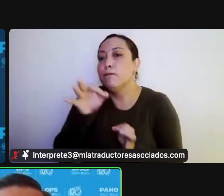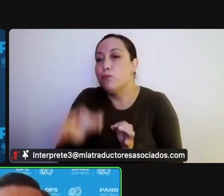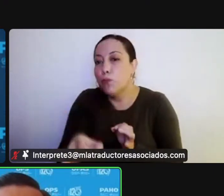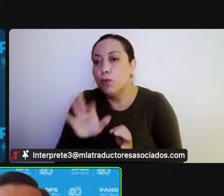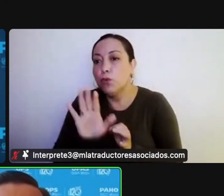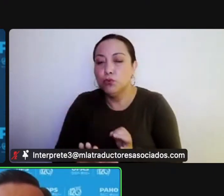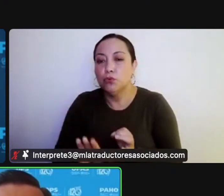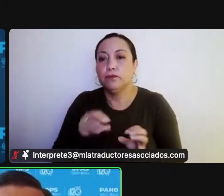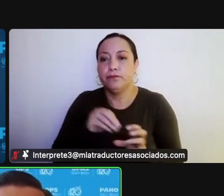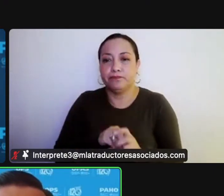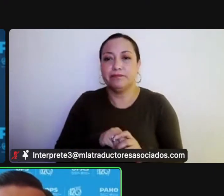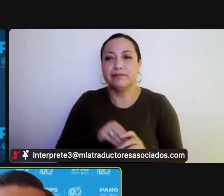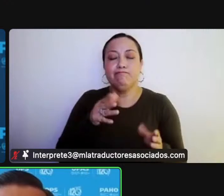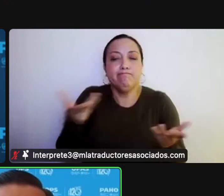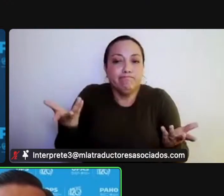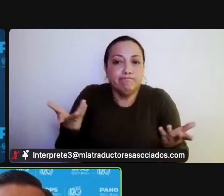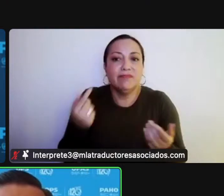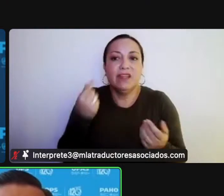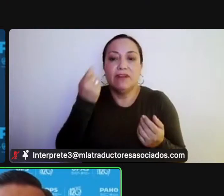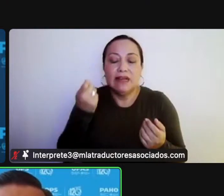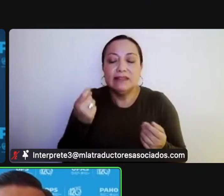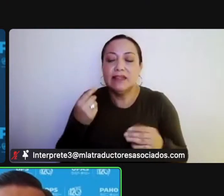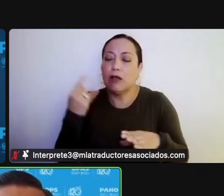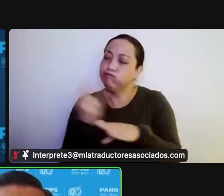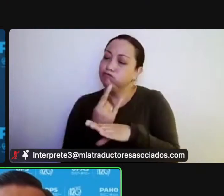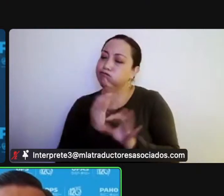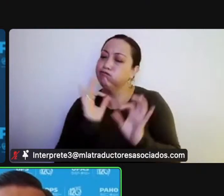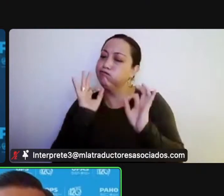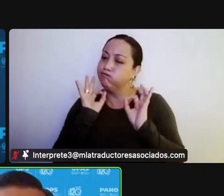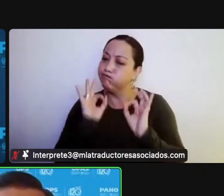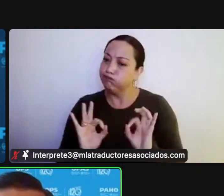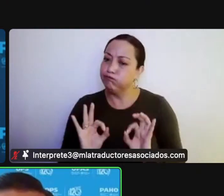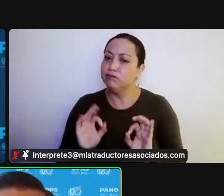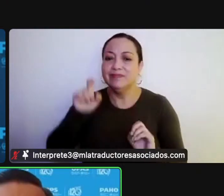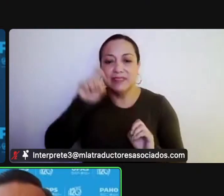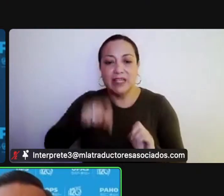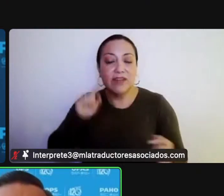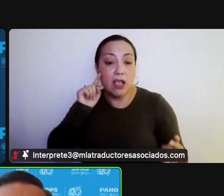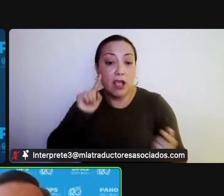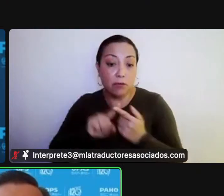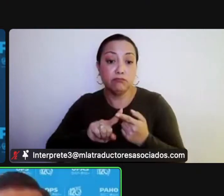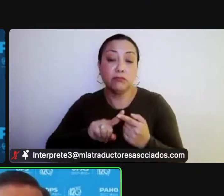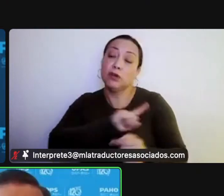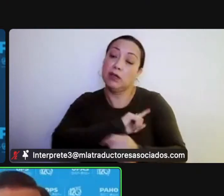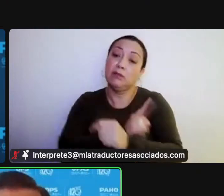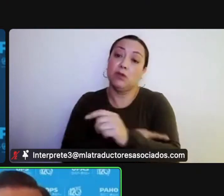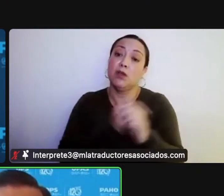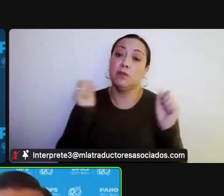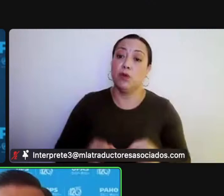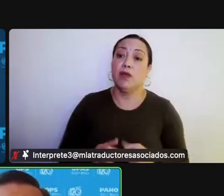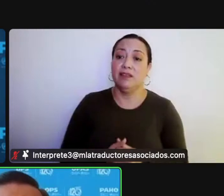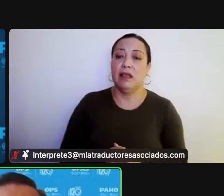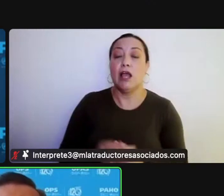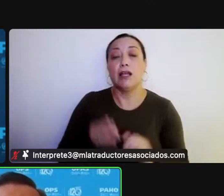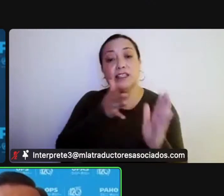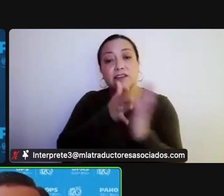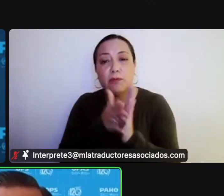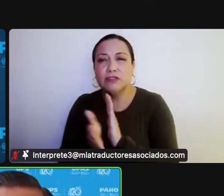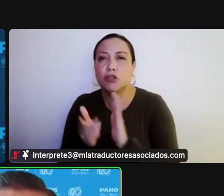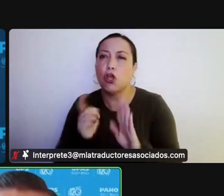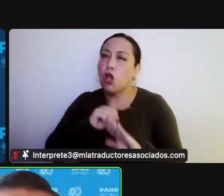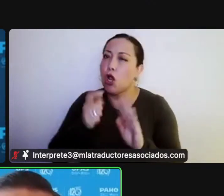sub-municipal, that are not being used with the immense potential that they could have, even if